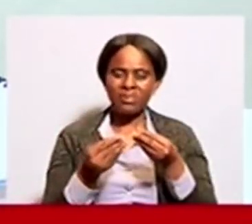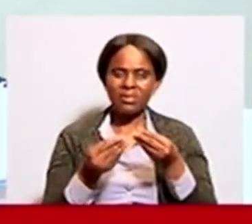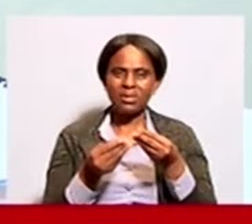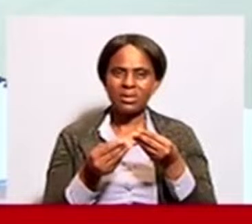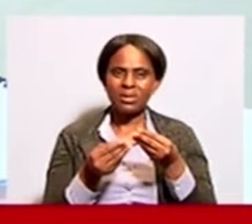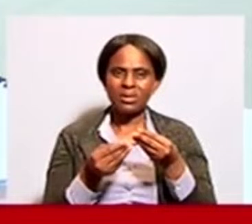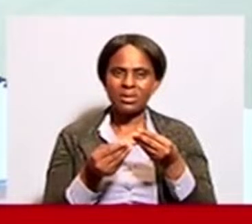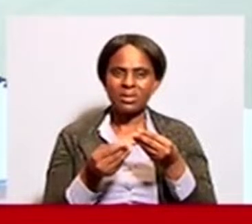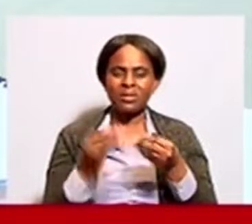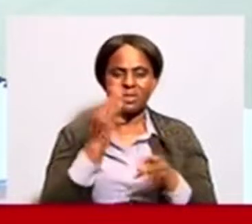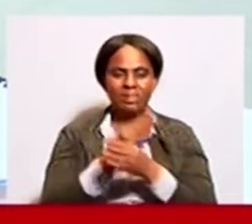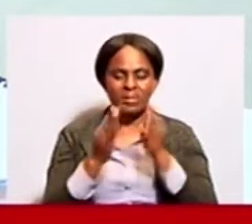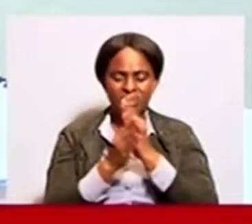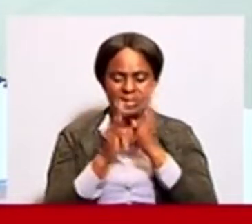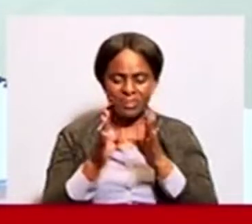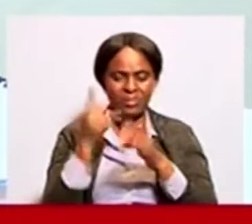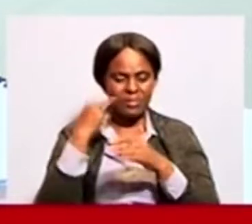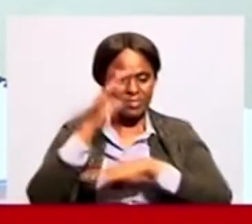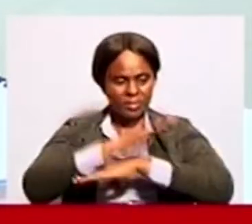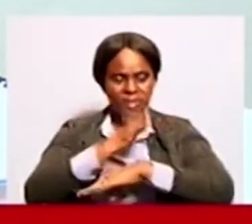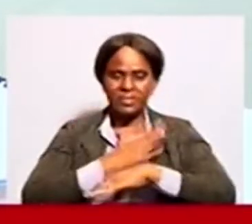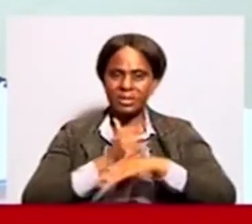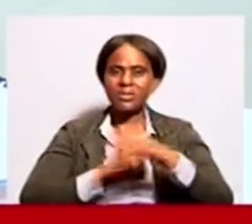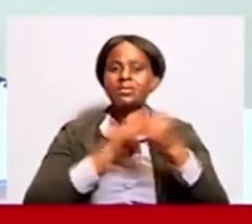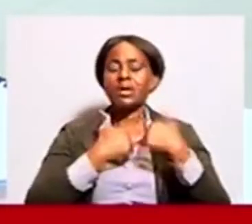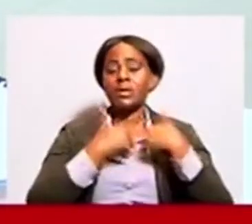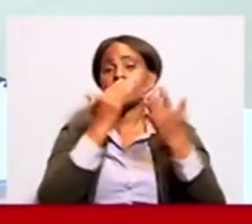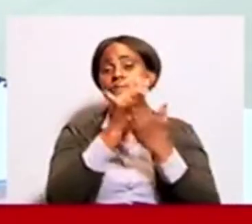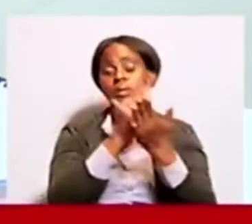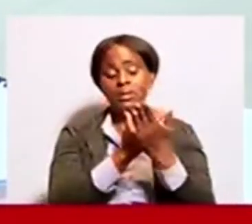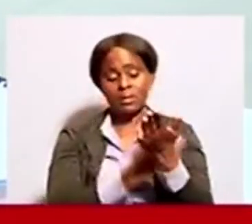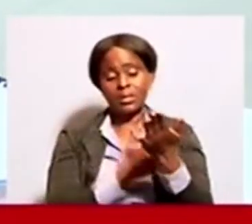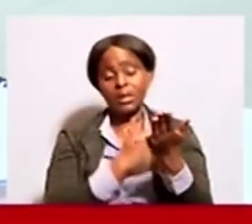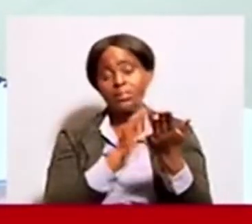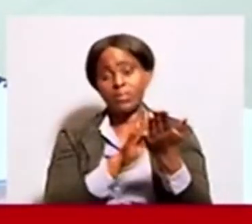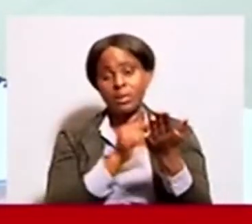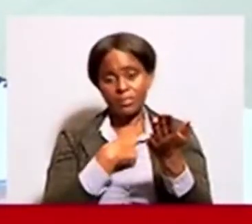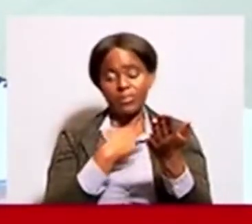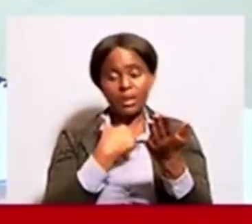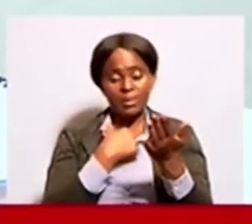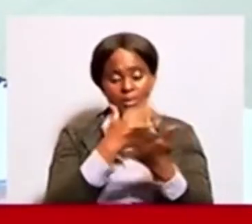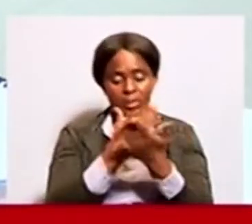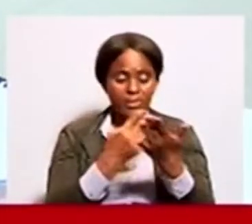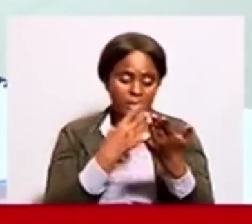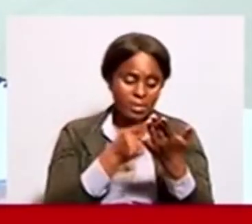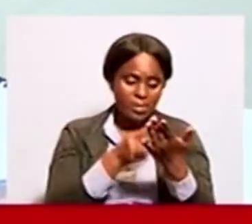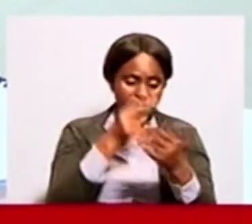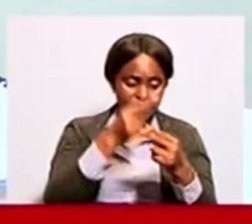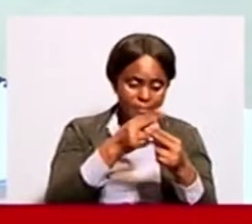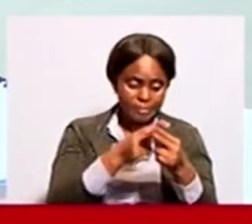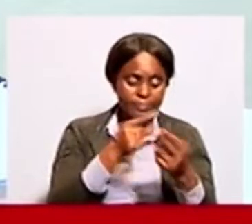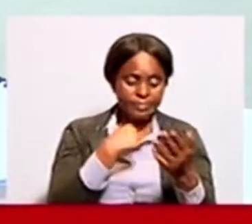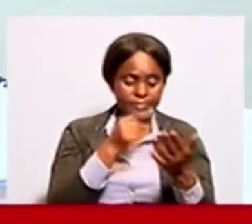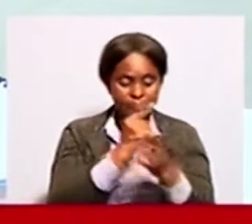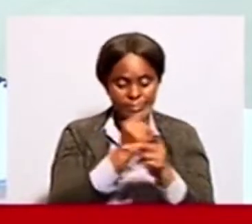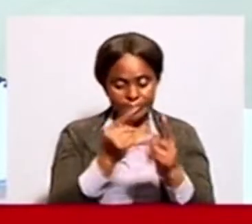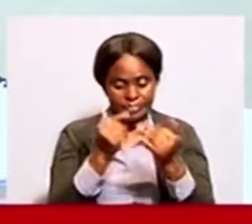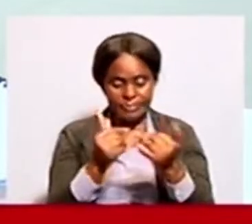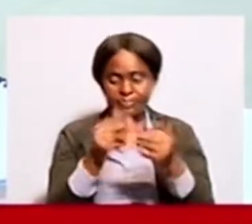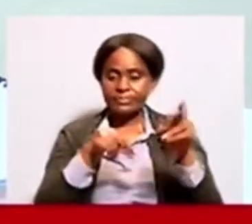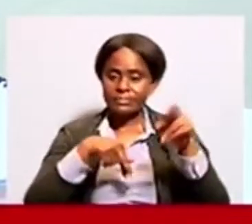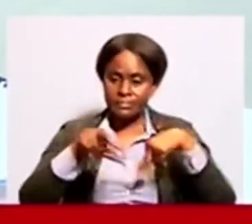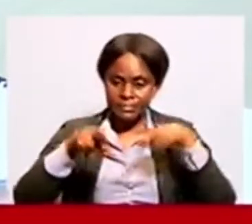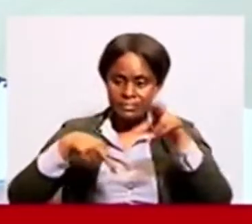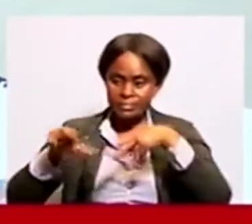as contractors for desks. I have a list, and I've seen some names. I think they are just relatives. They are